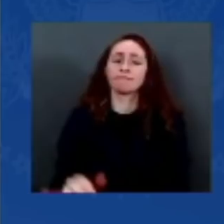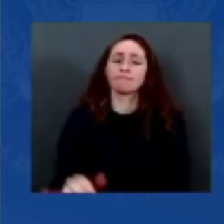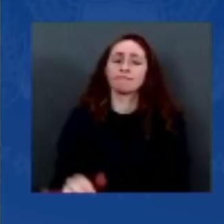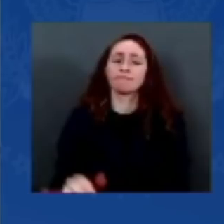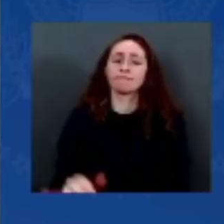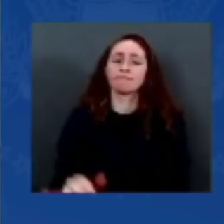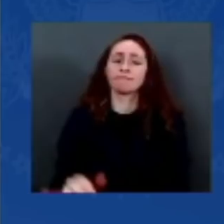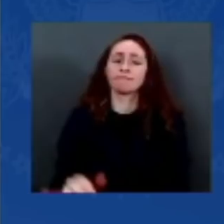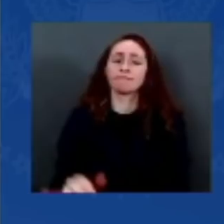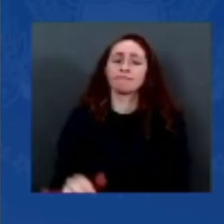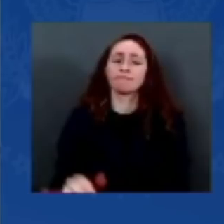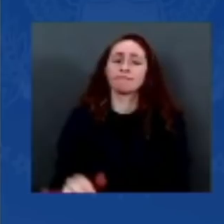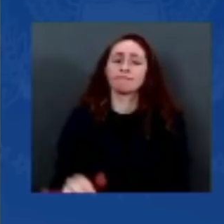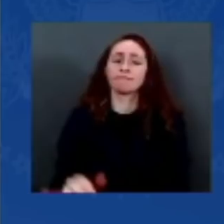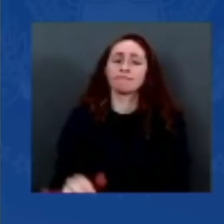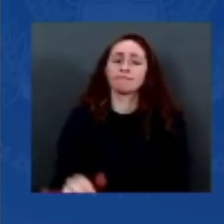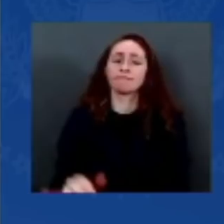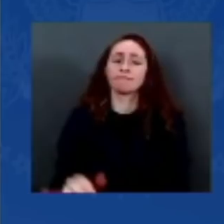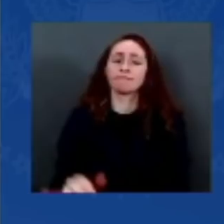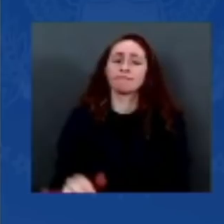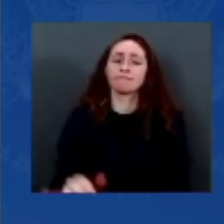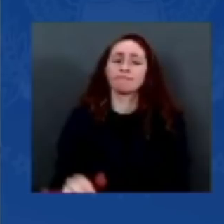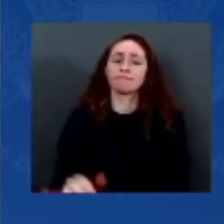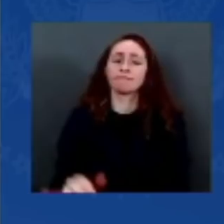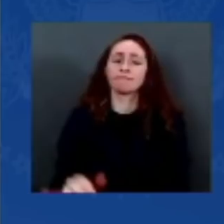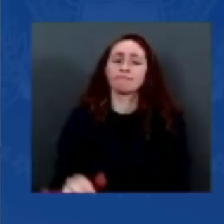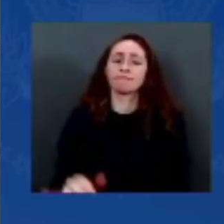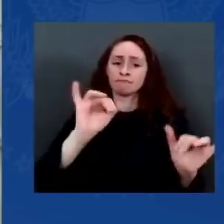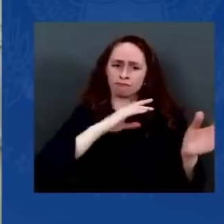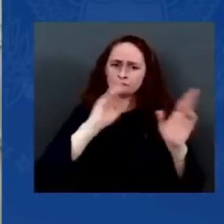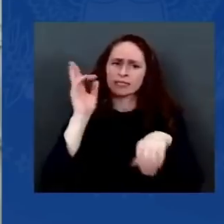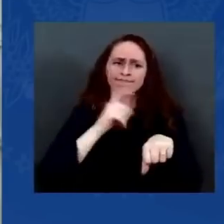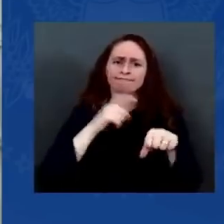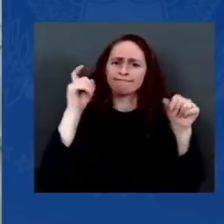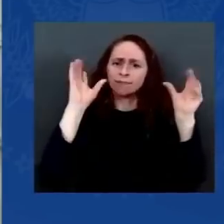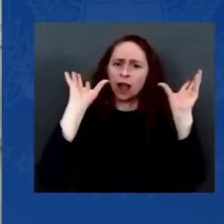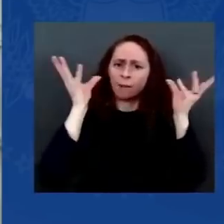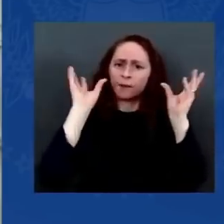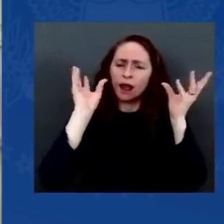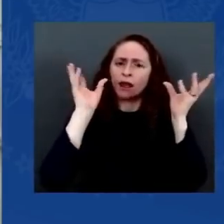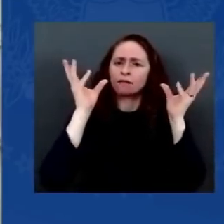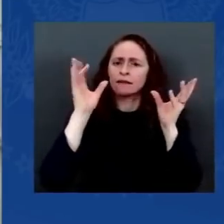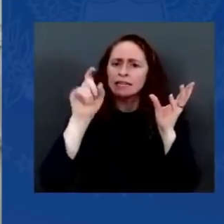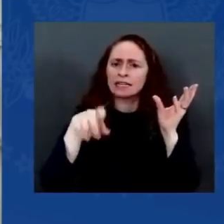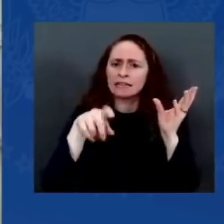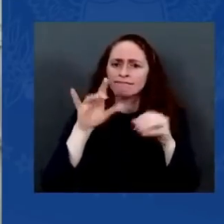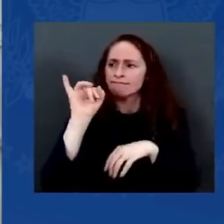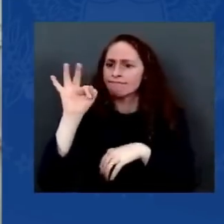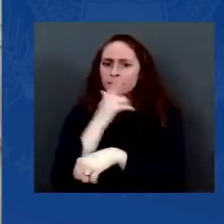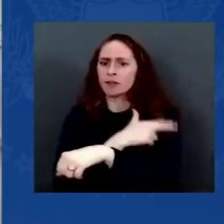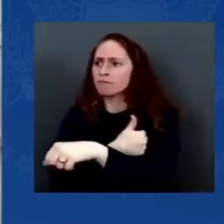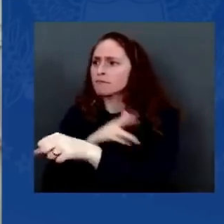read between the lines there and kind of expect really bad things in store. Continuing. This week, we'll send dozens